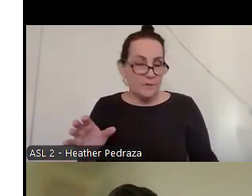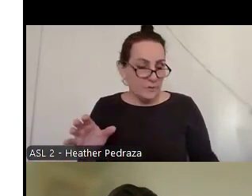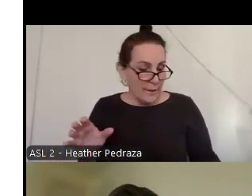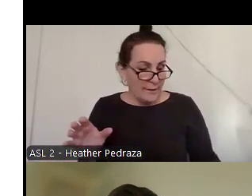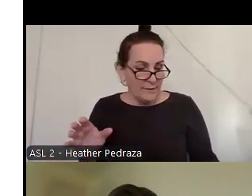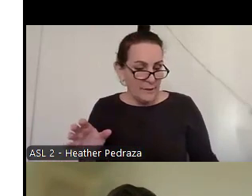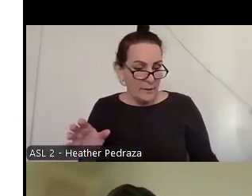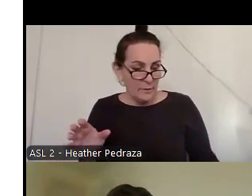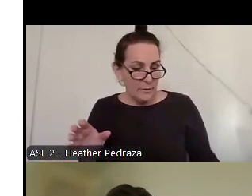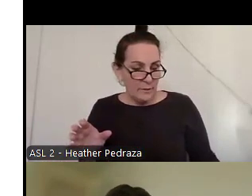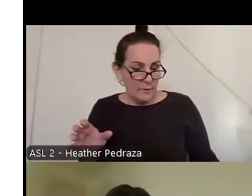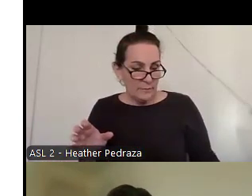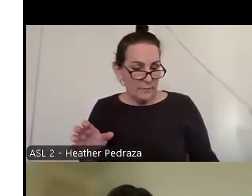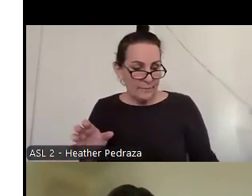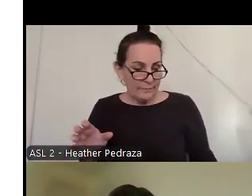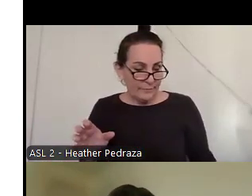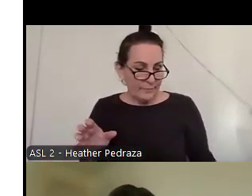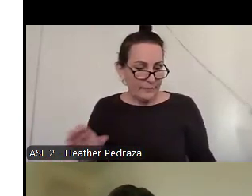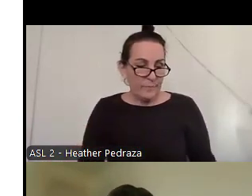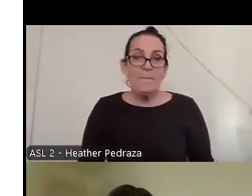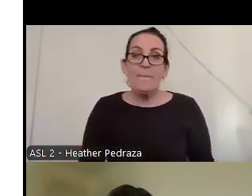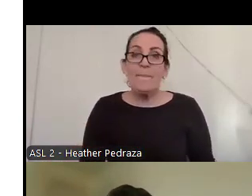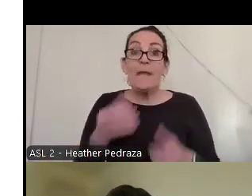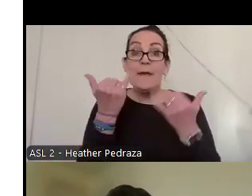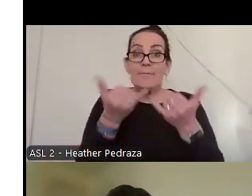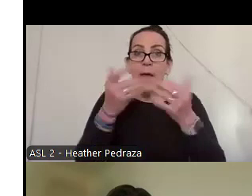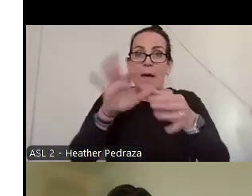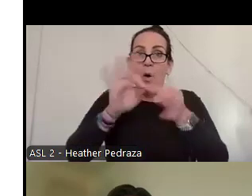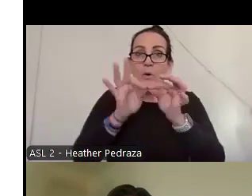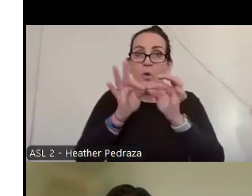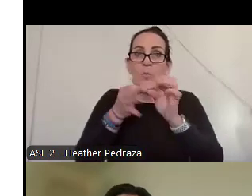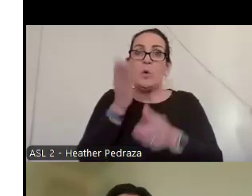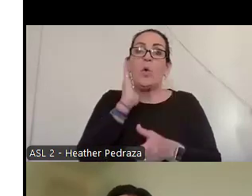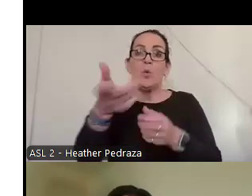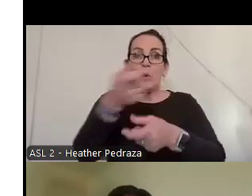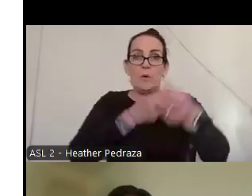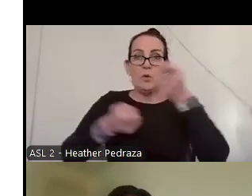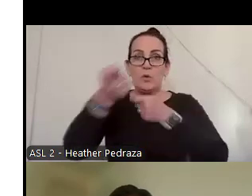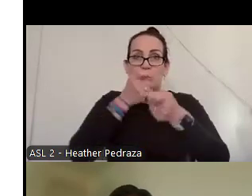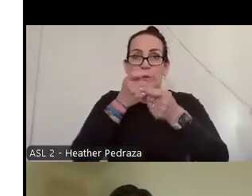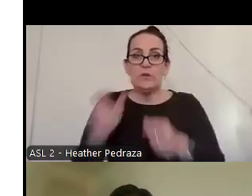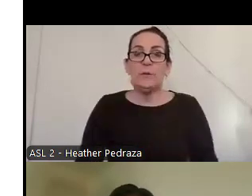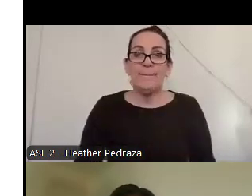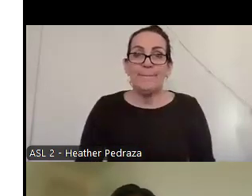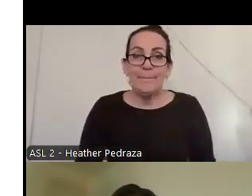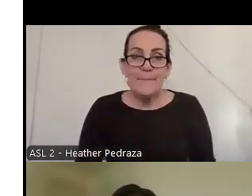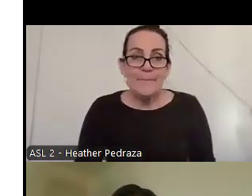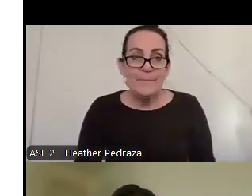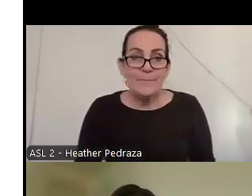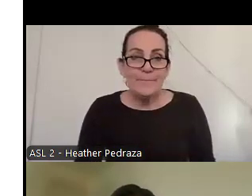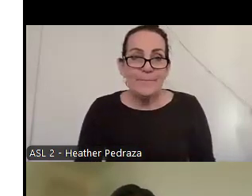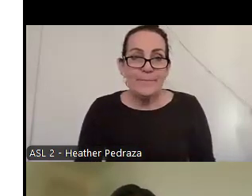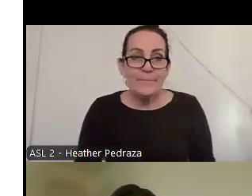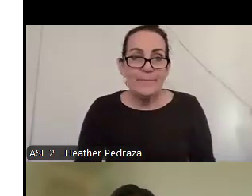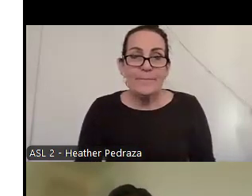a minor to receive a continuance. And this supports the goal of the vertical prosecution unit to work so